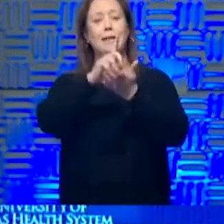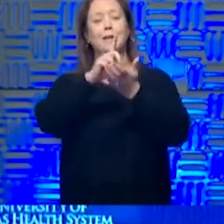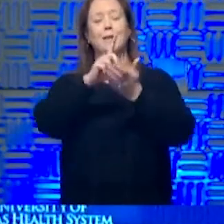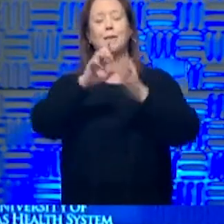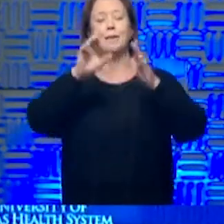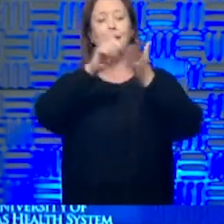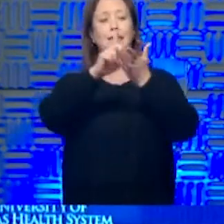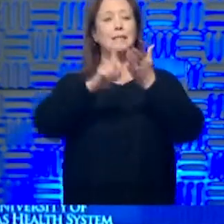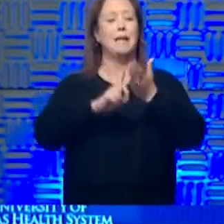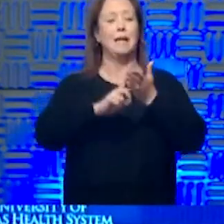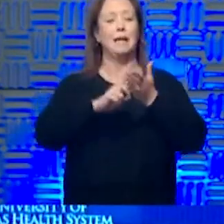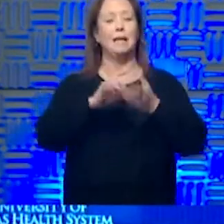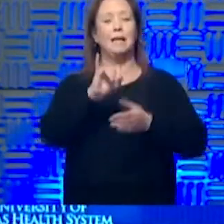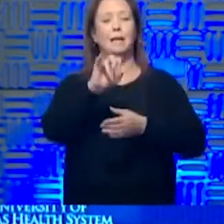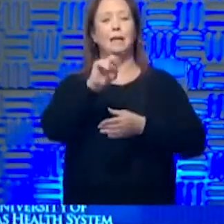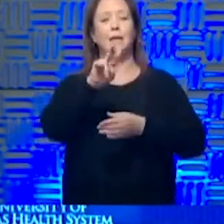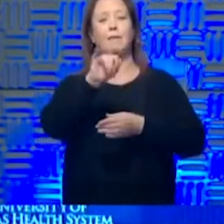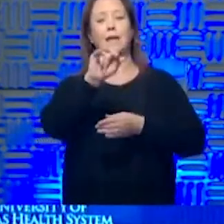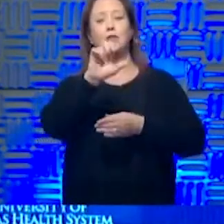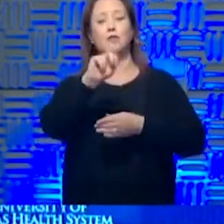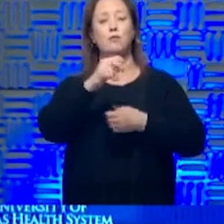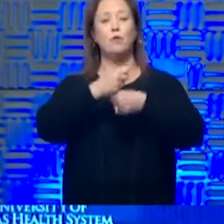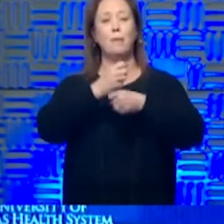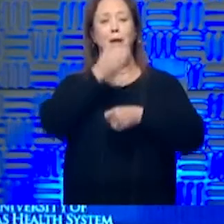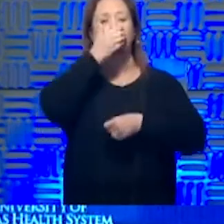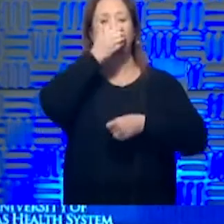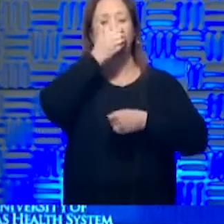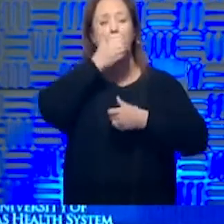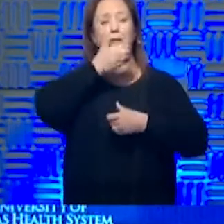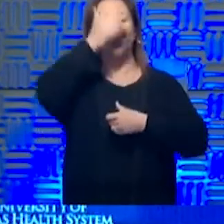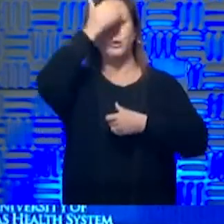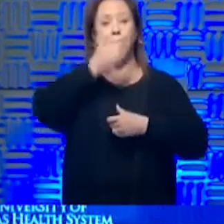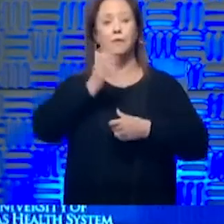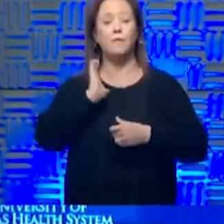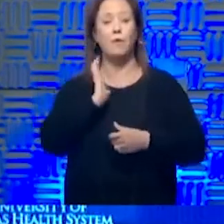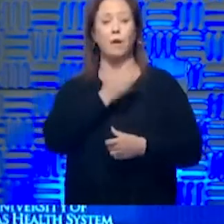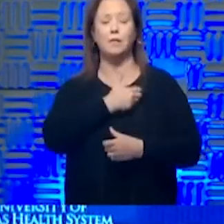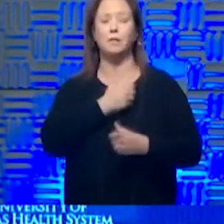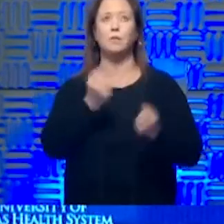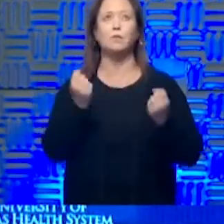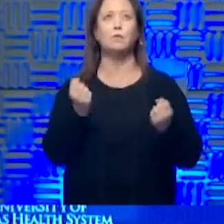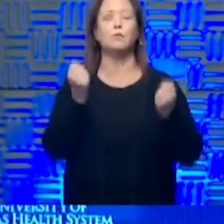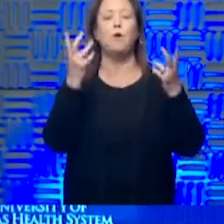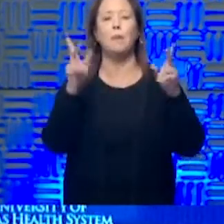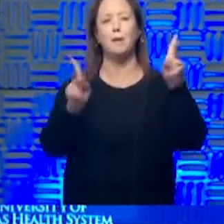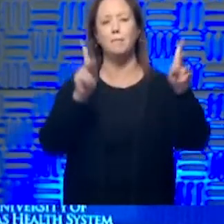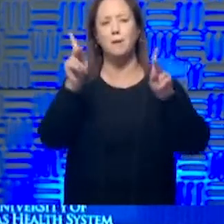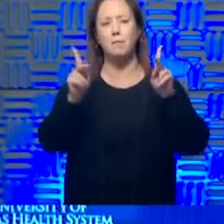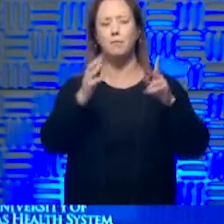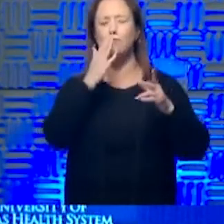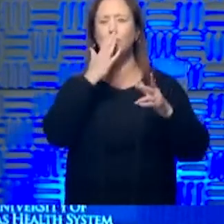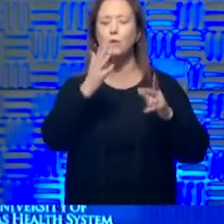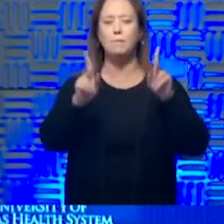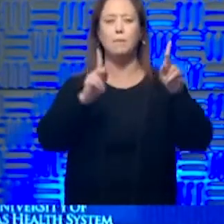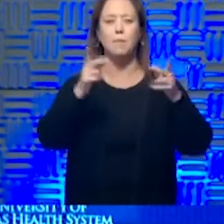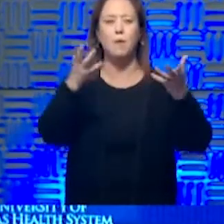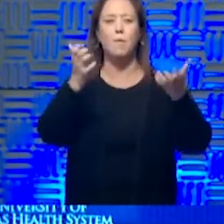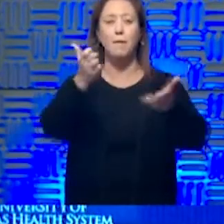made face masks for us and face shields. There are so many good people and so many folks out there that are trying to